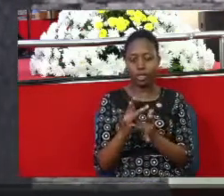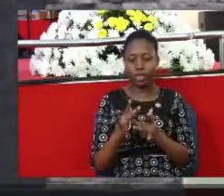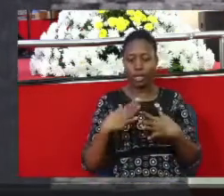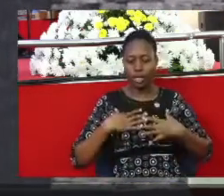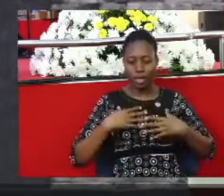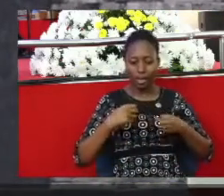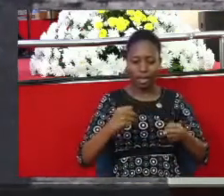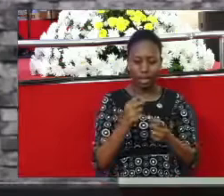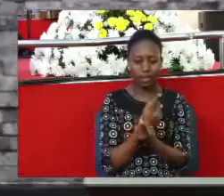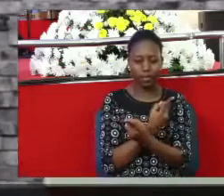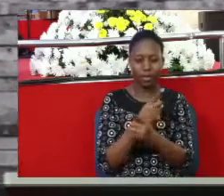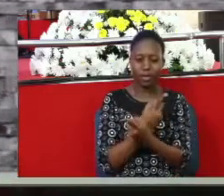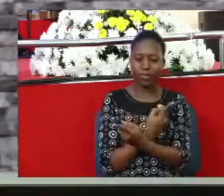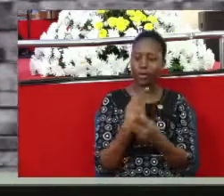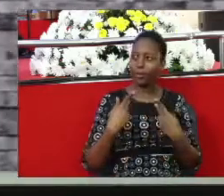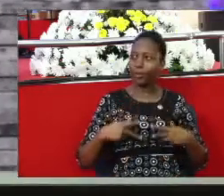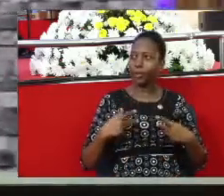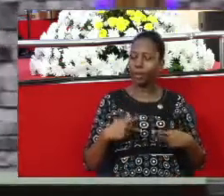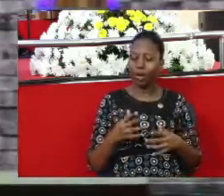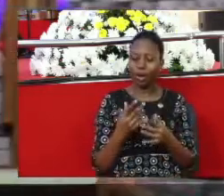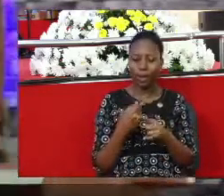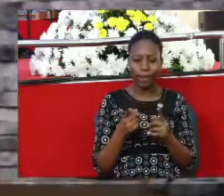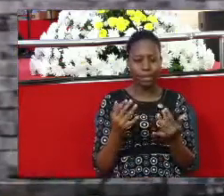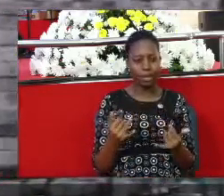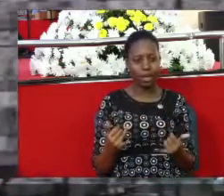But these guys are walking with Jesus. And he tells them, up to now,